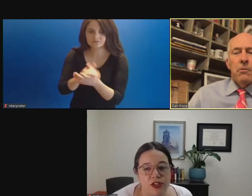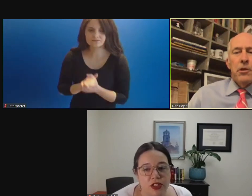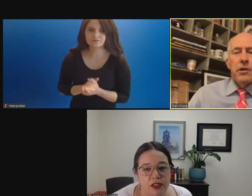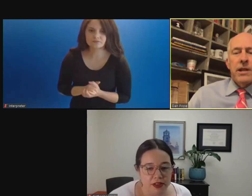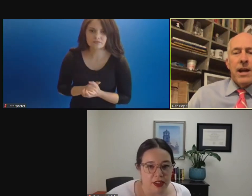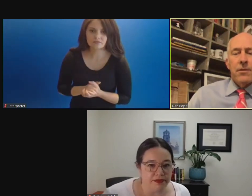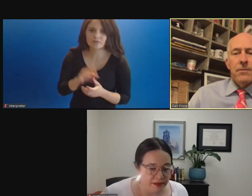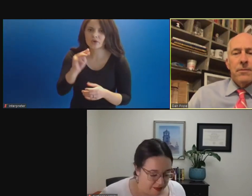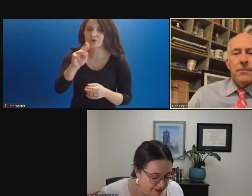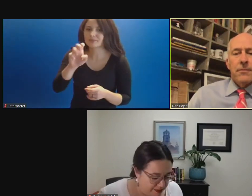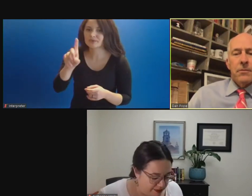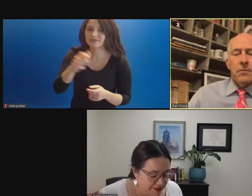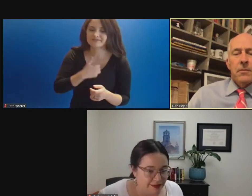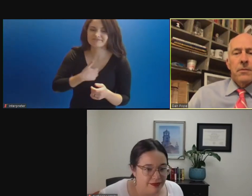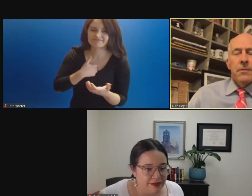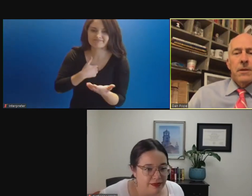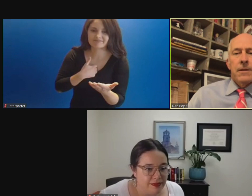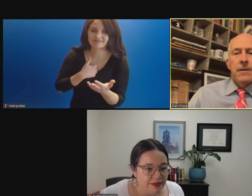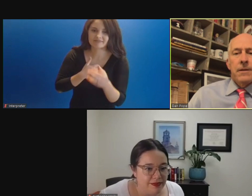You're muted, Katherine.